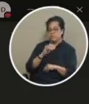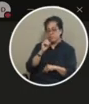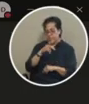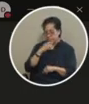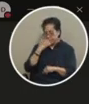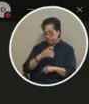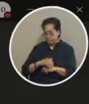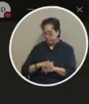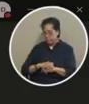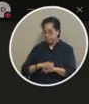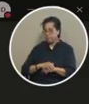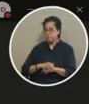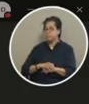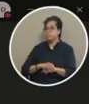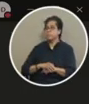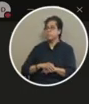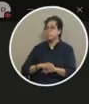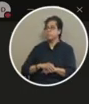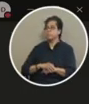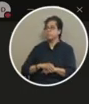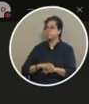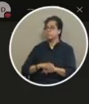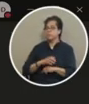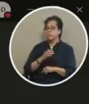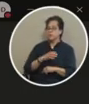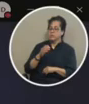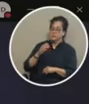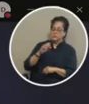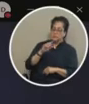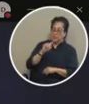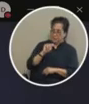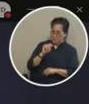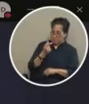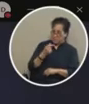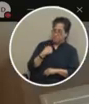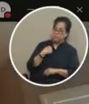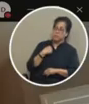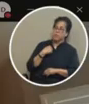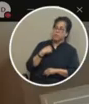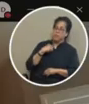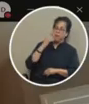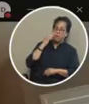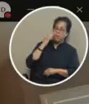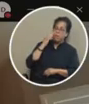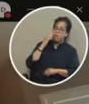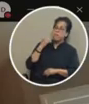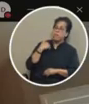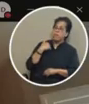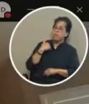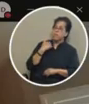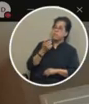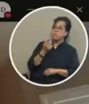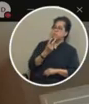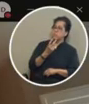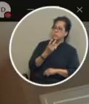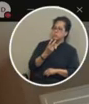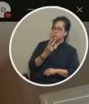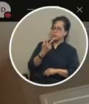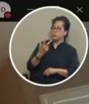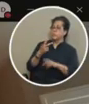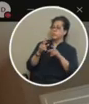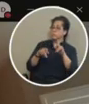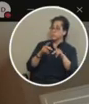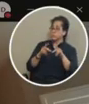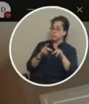you. And Ms. Anello, this is Tommy Gonzalez. I know I've had at least 2 or 3 folks that